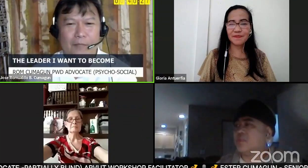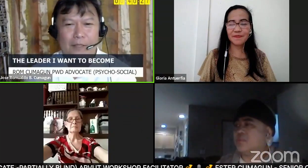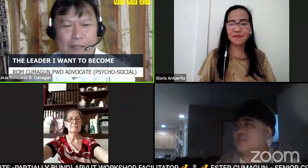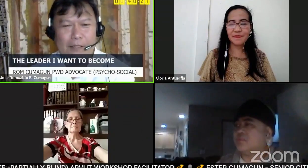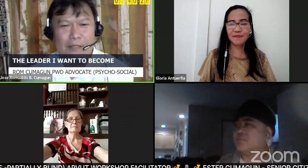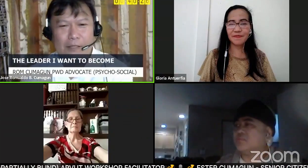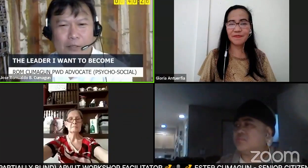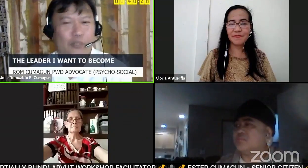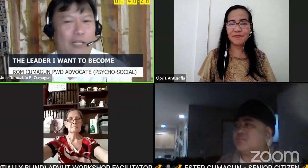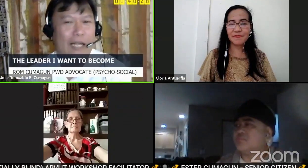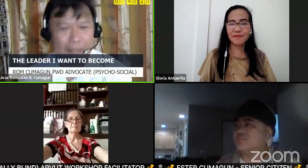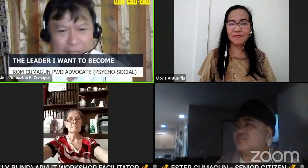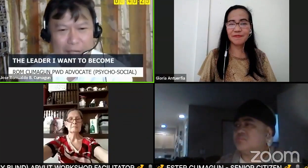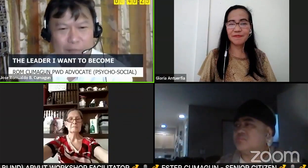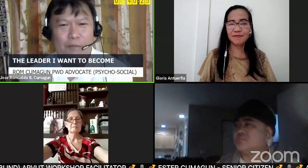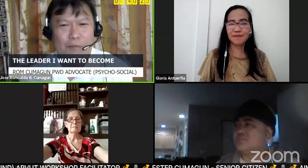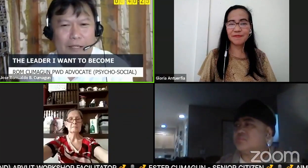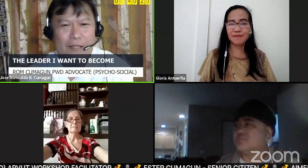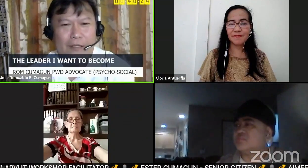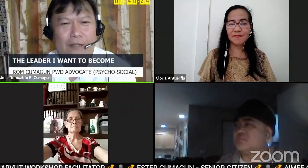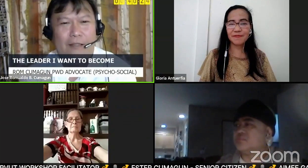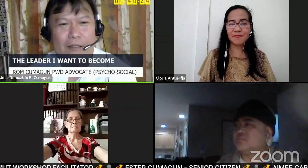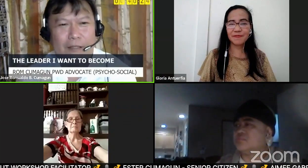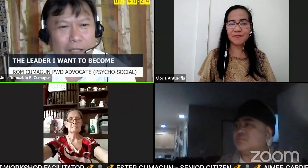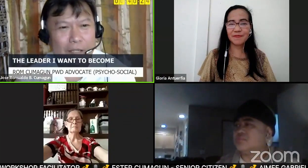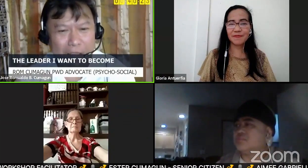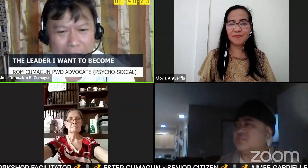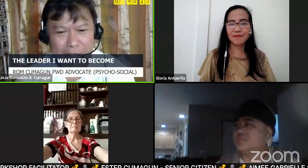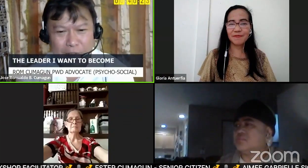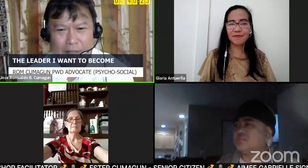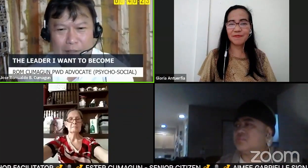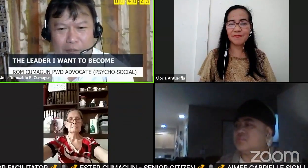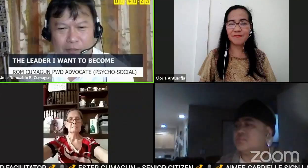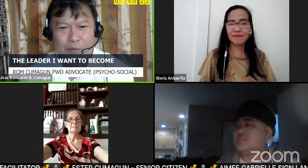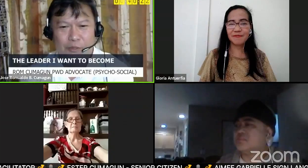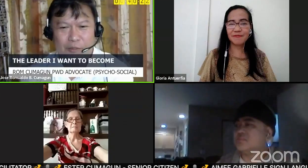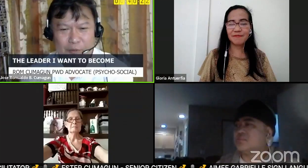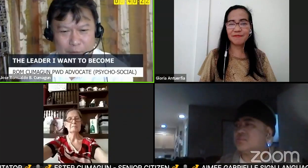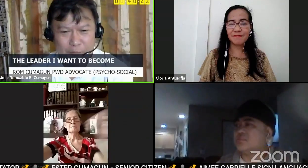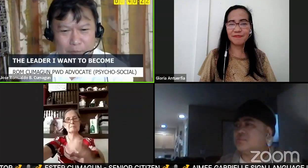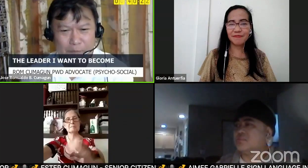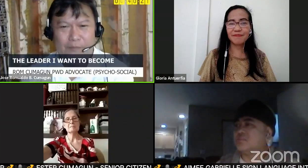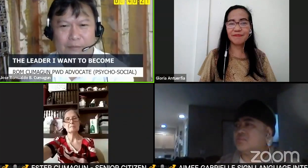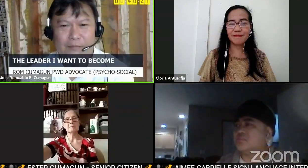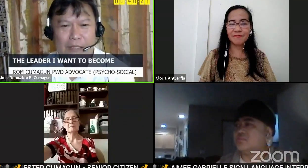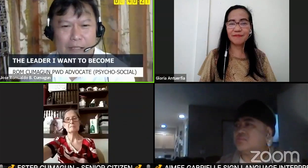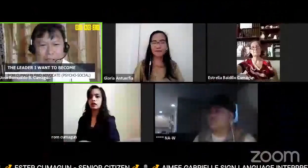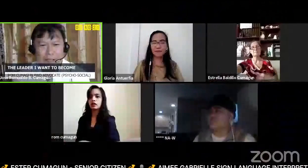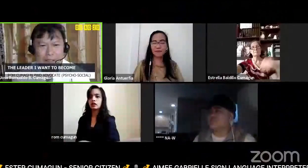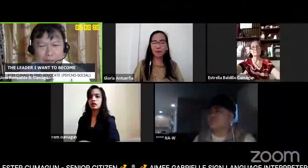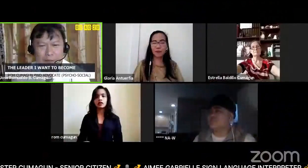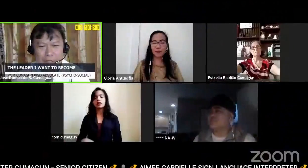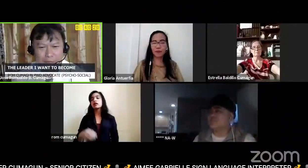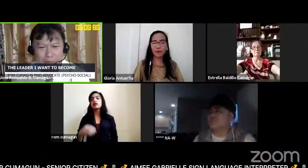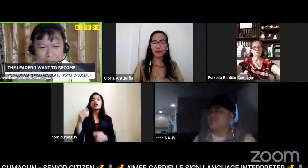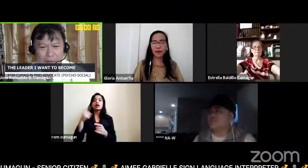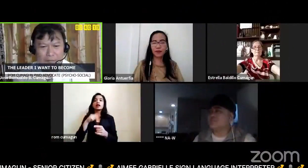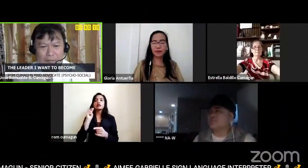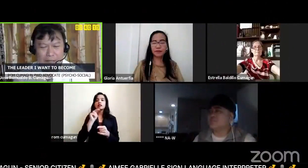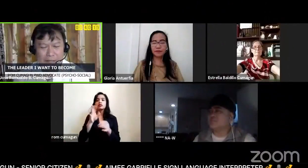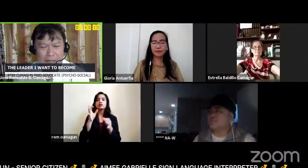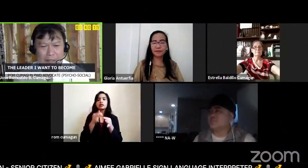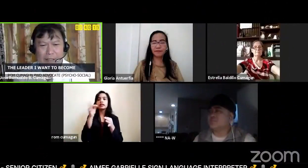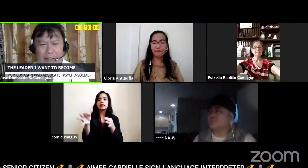um, to delay some of my financial contributions to